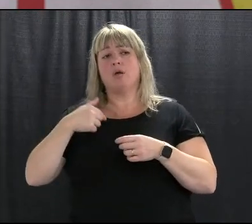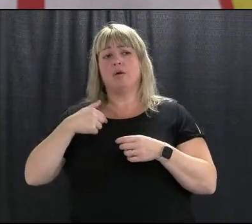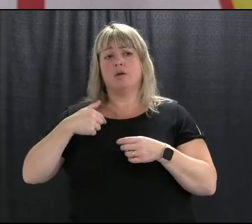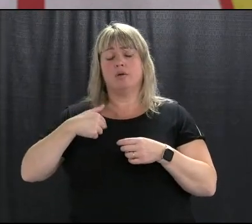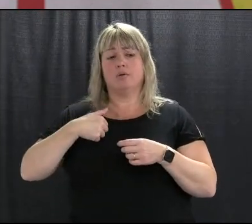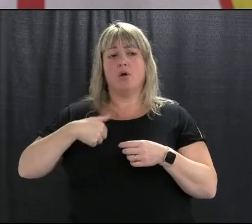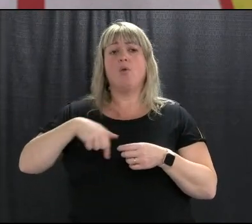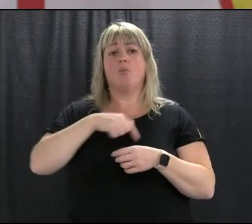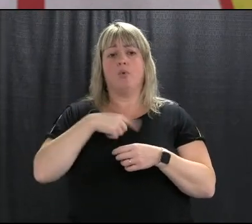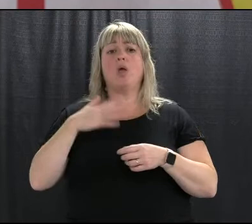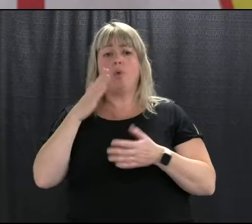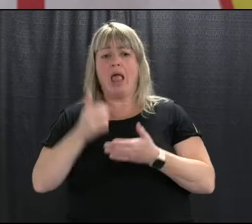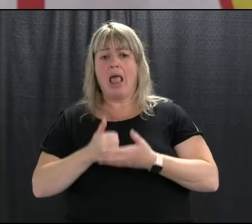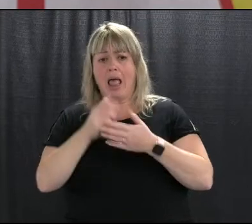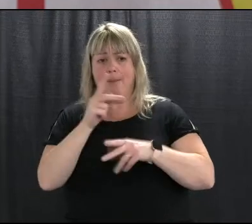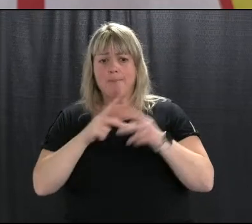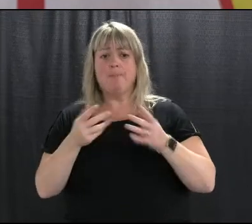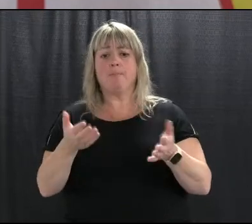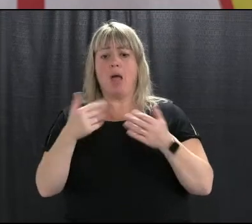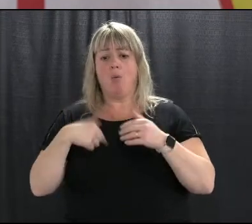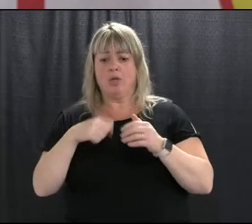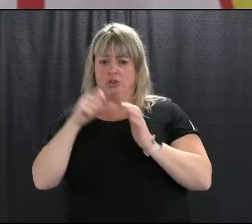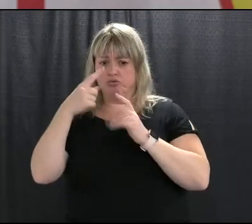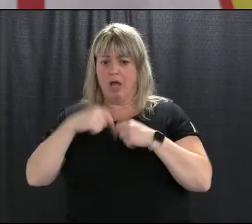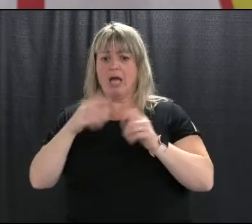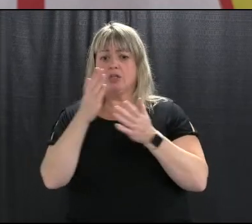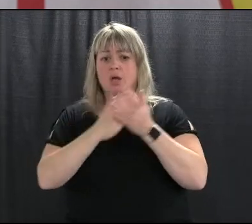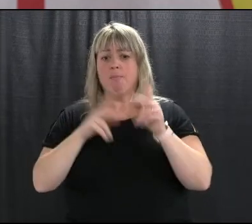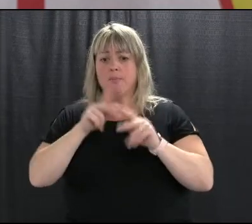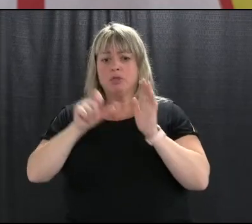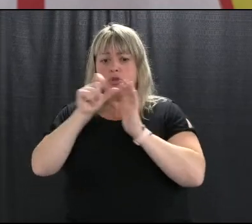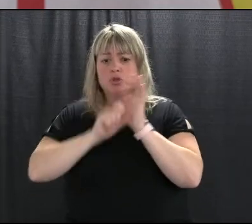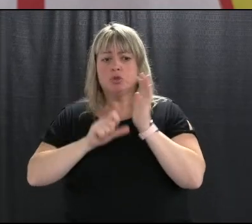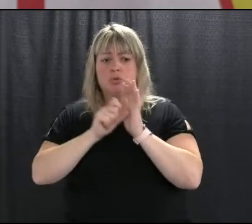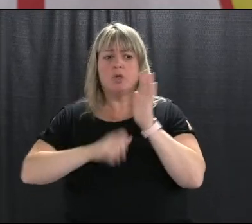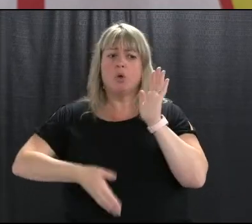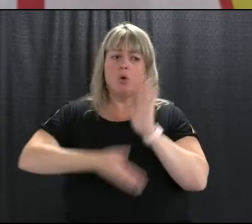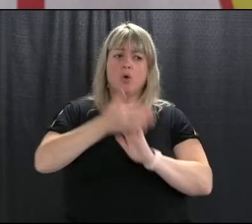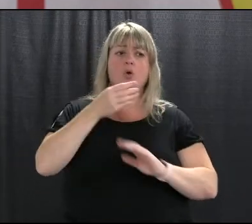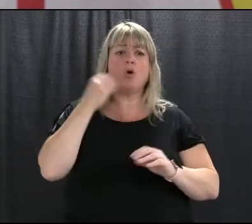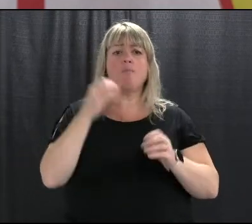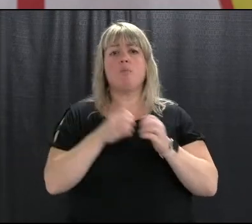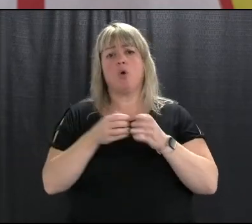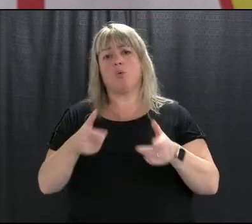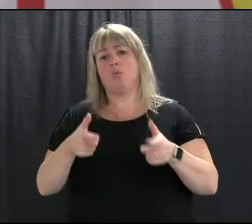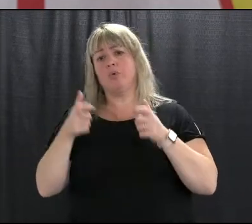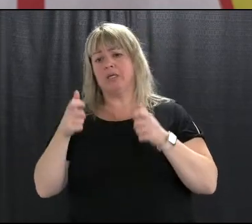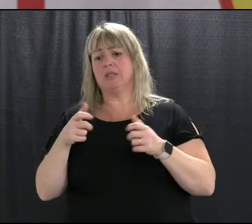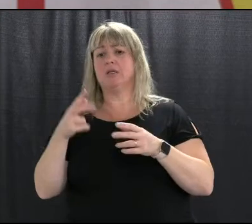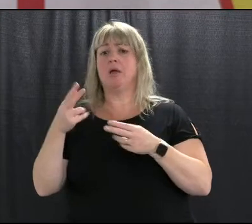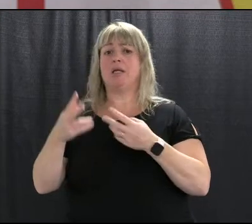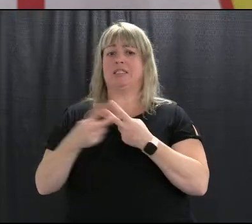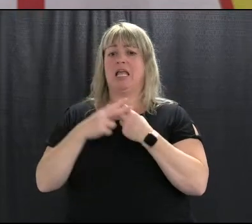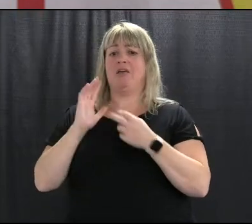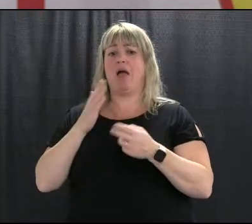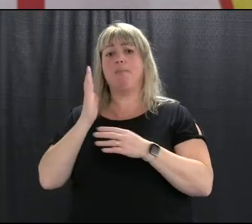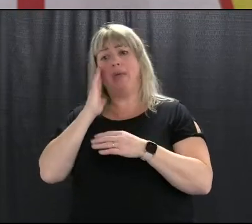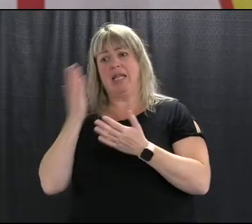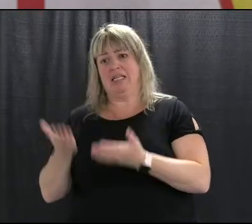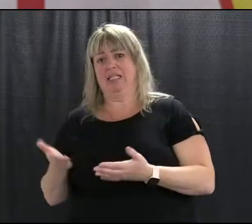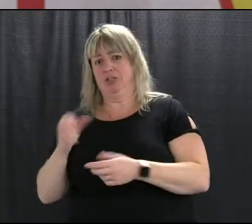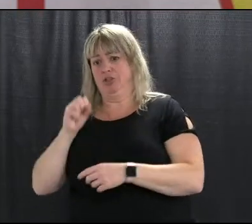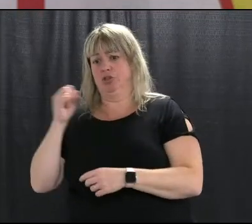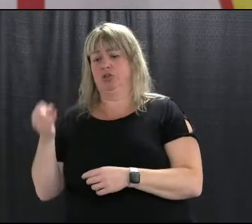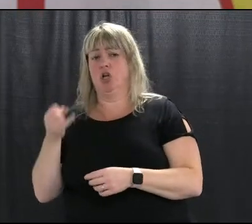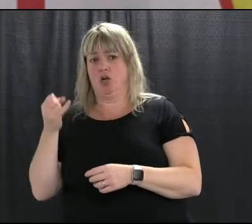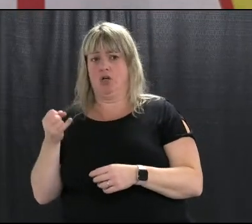which helps people get back to their communities faster, freeing up acute care beds in St. John's. All of the